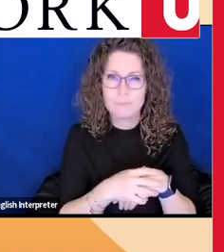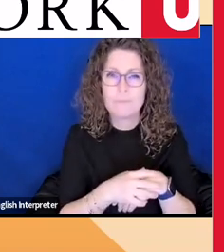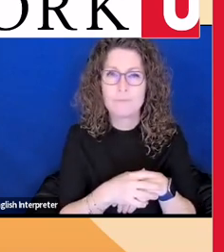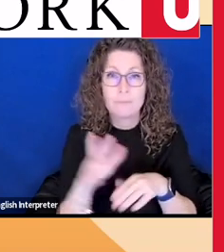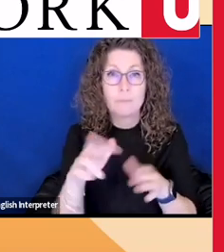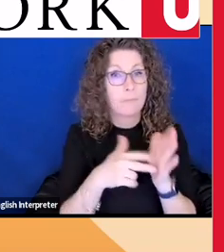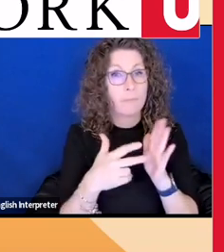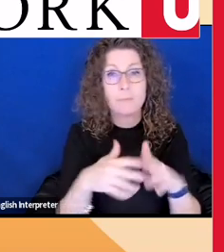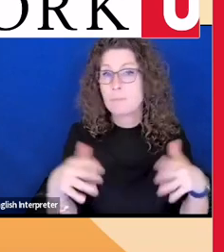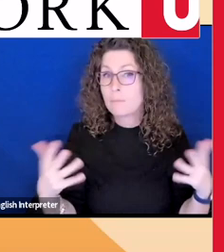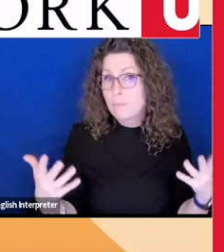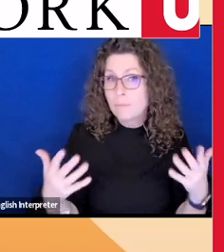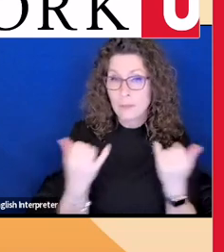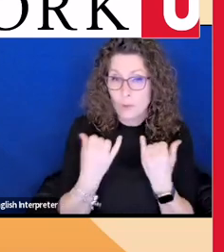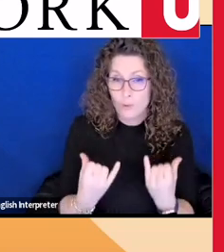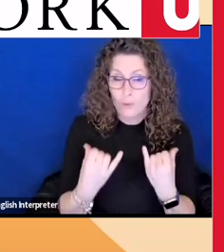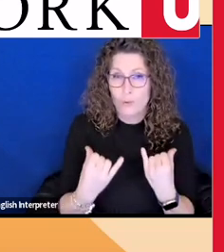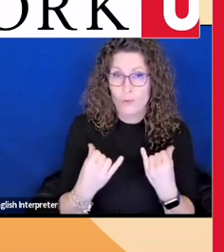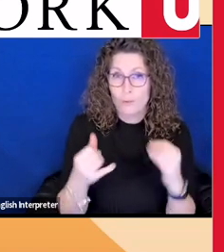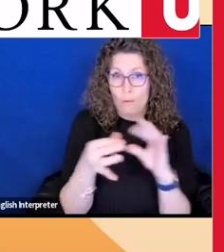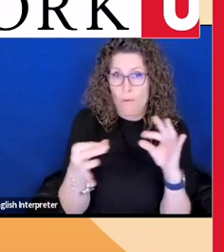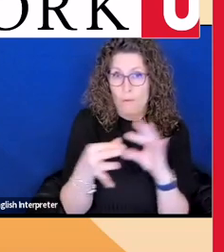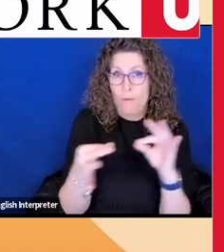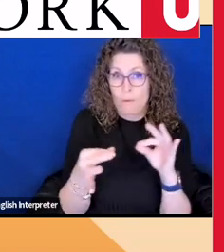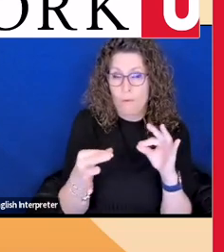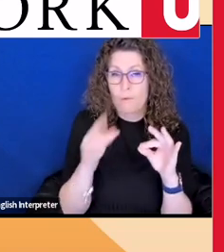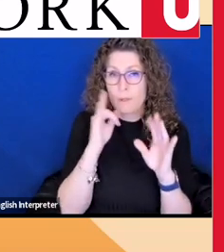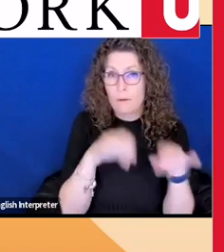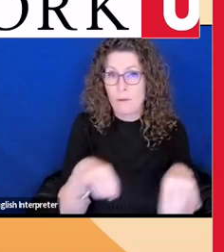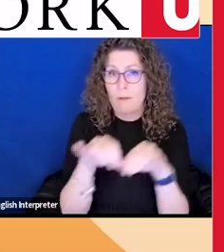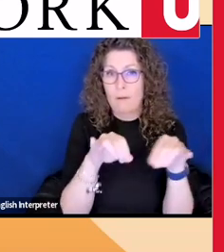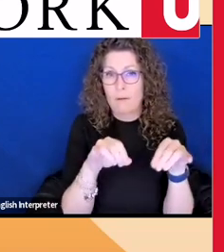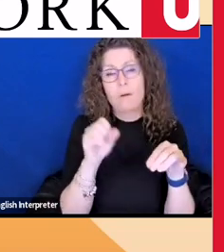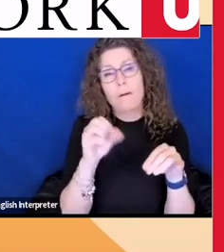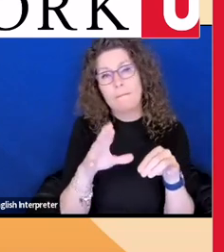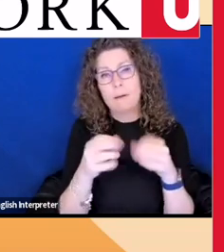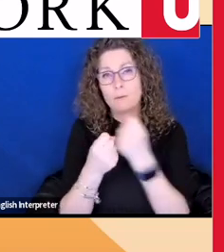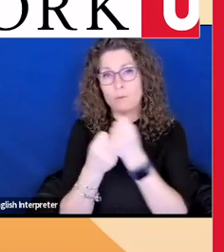a contemporary expression of the coloniality of solidarity.